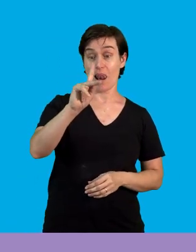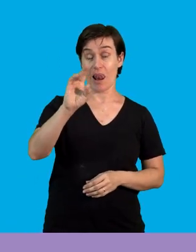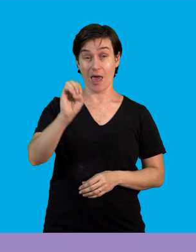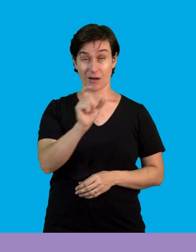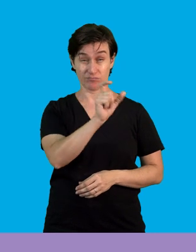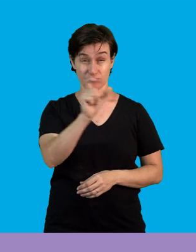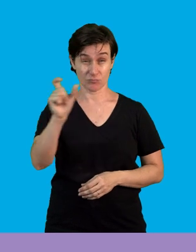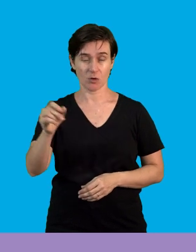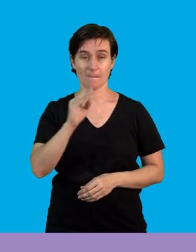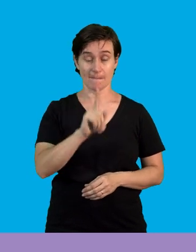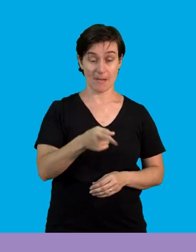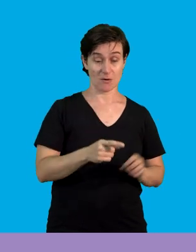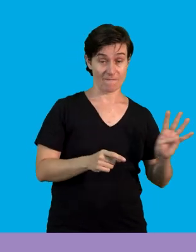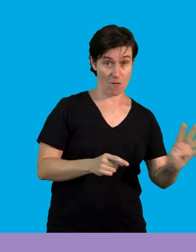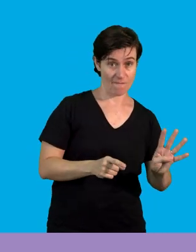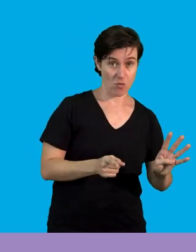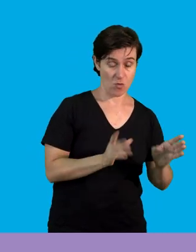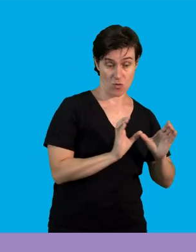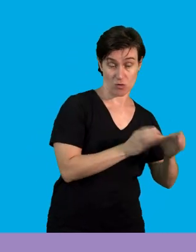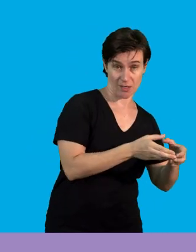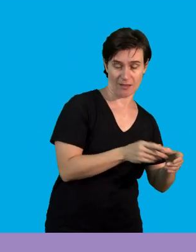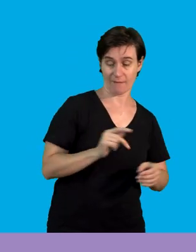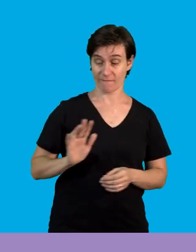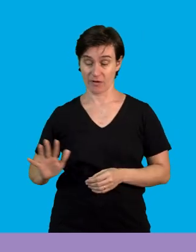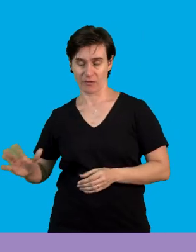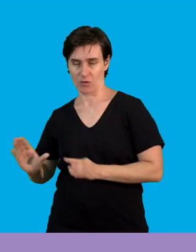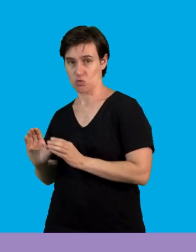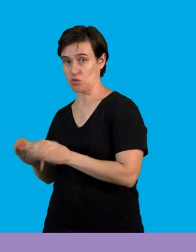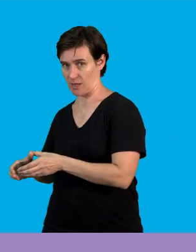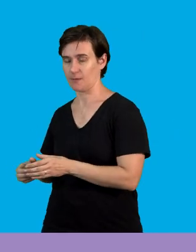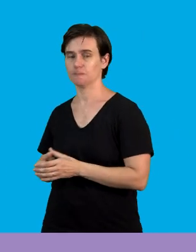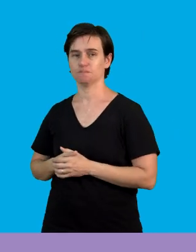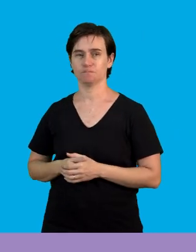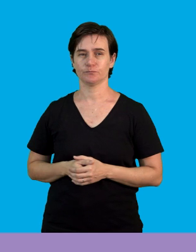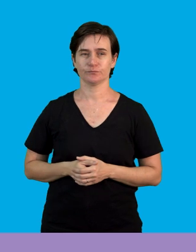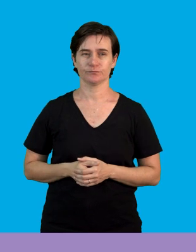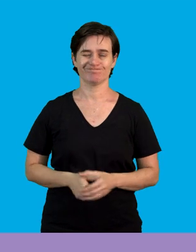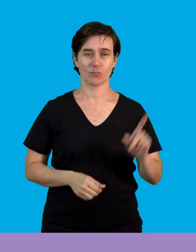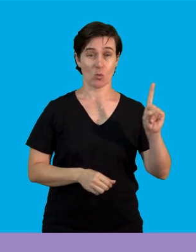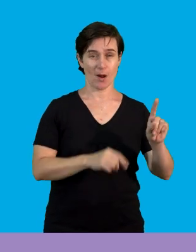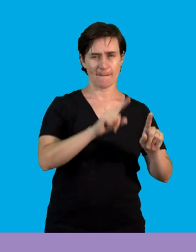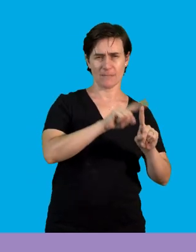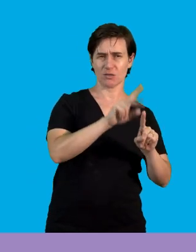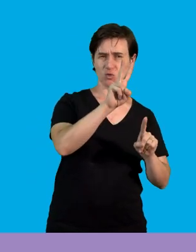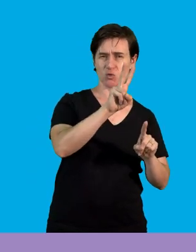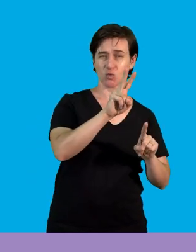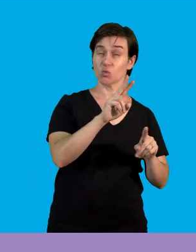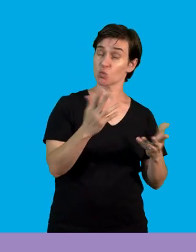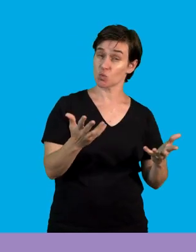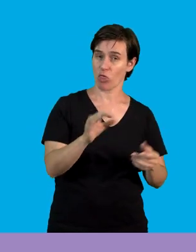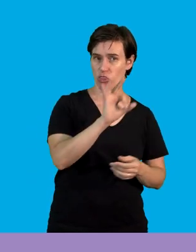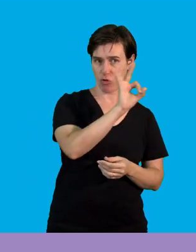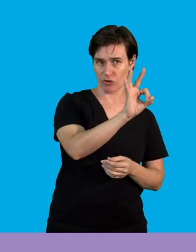quarters together and the fifths together. So let's do that. So 1 plus 2 would give